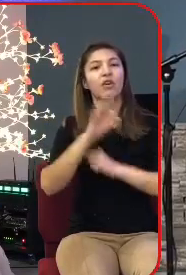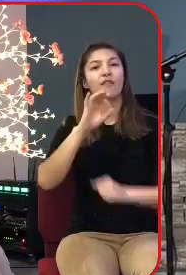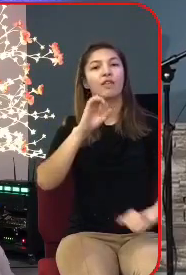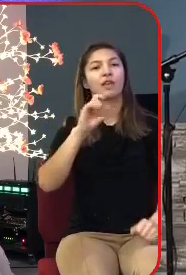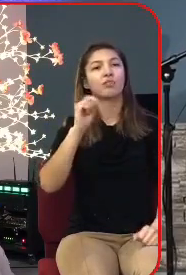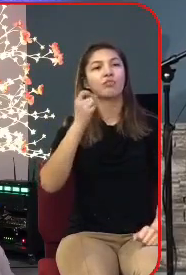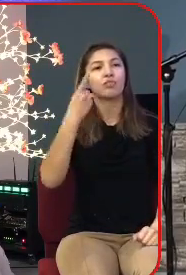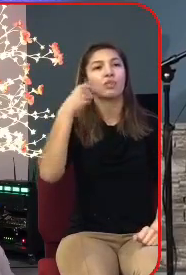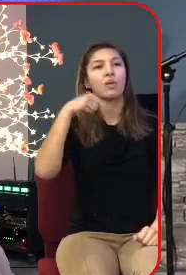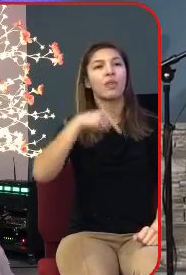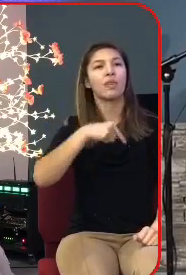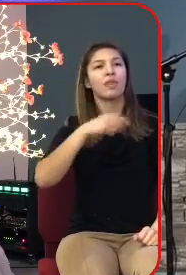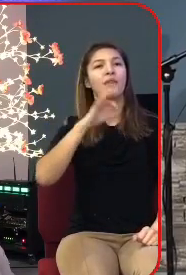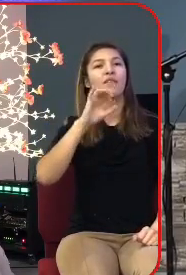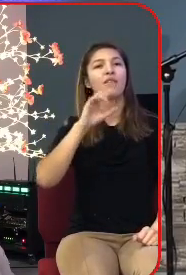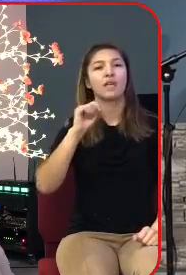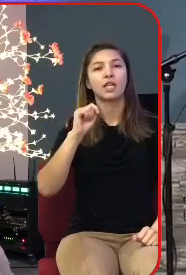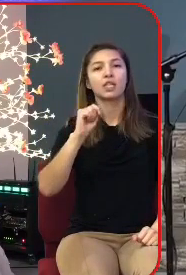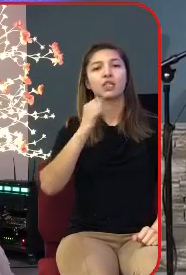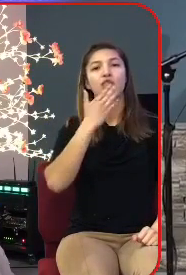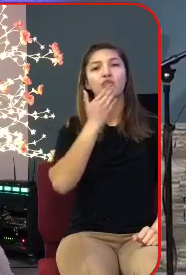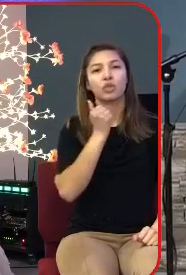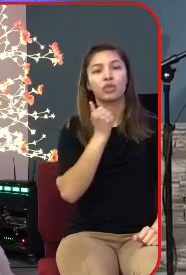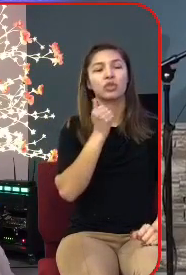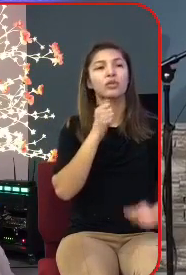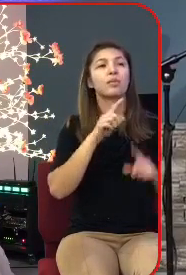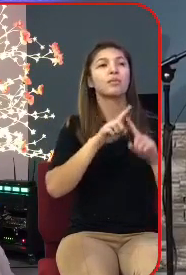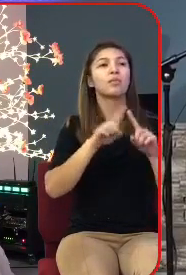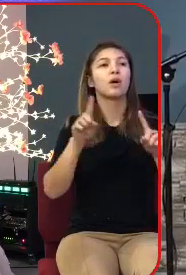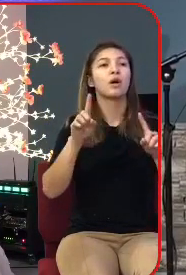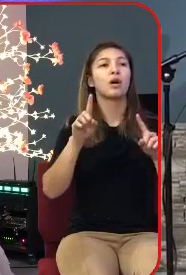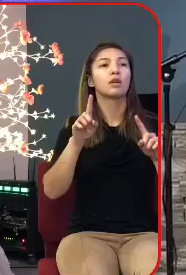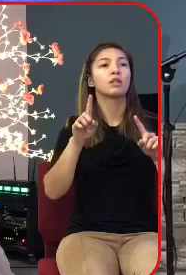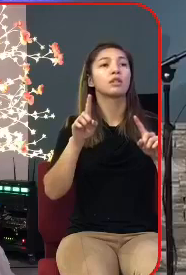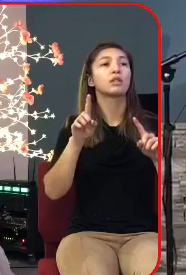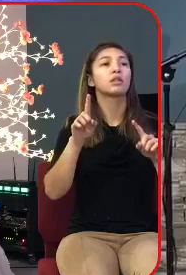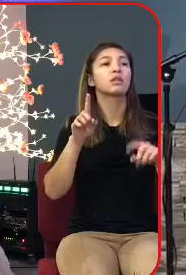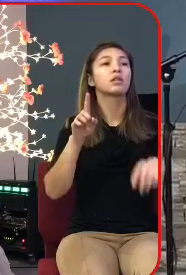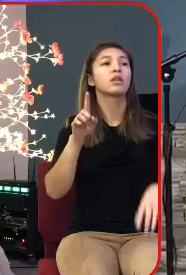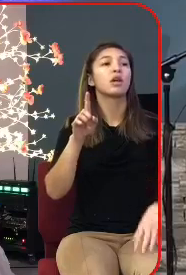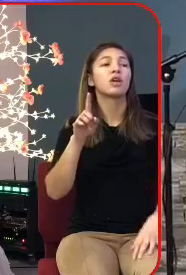Jewish feast, but what I would love for us to consider in the coming